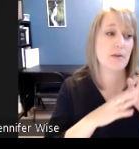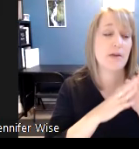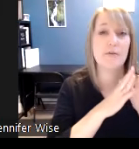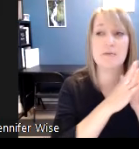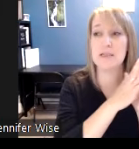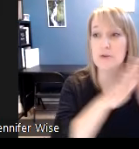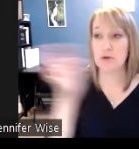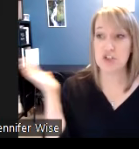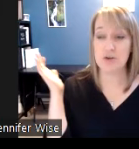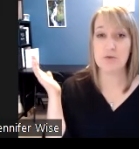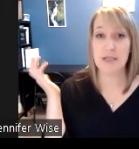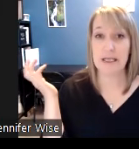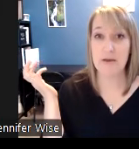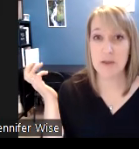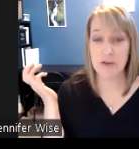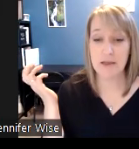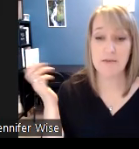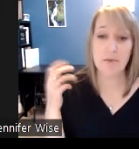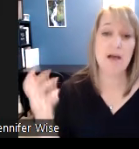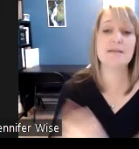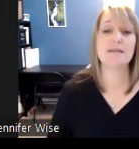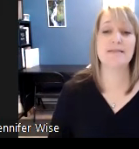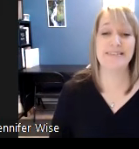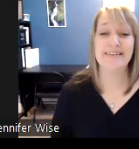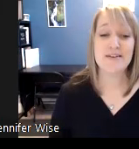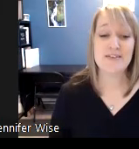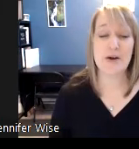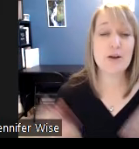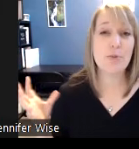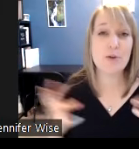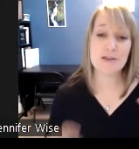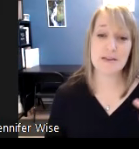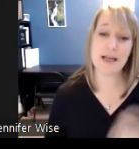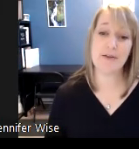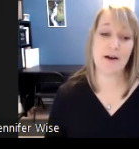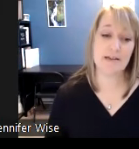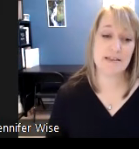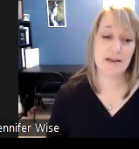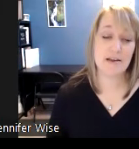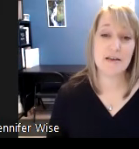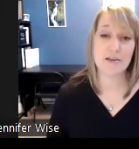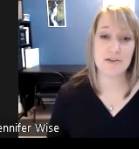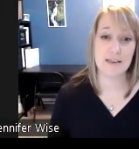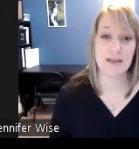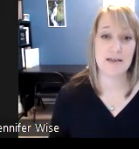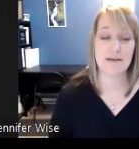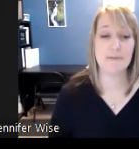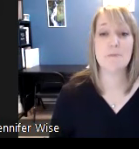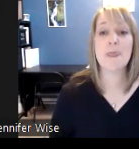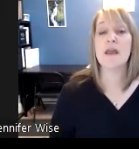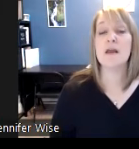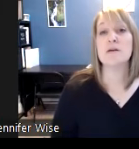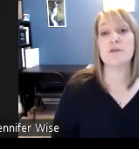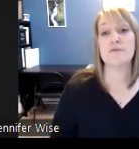1, everything from 0 to like a million plus. So, how do you put those all together and sign years in